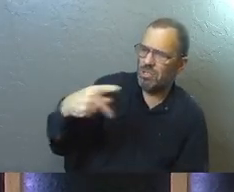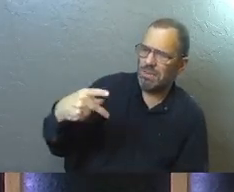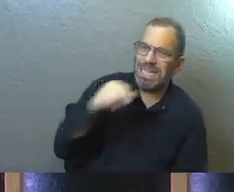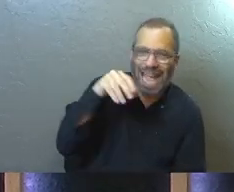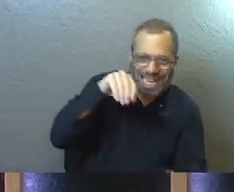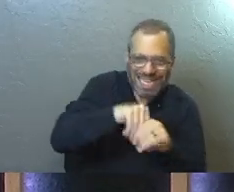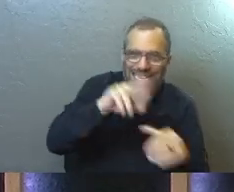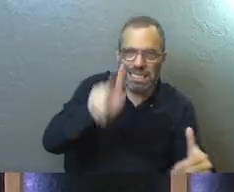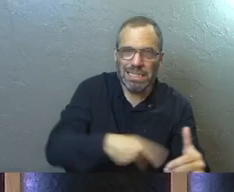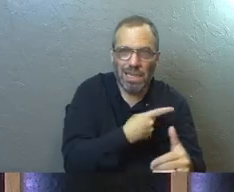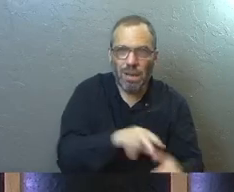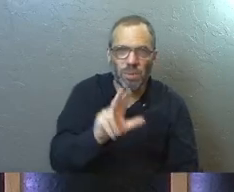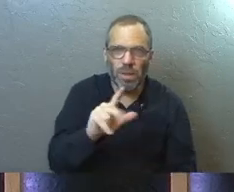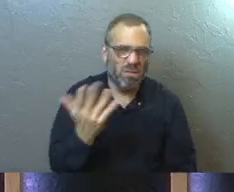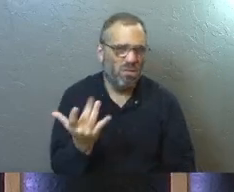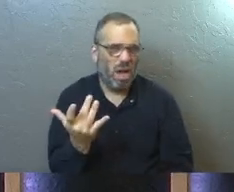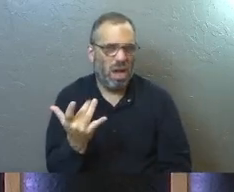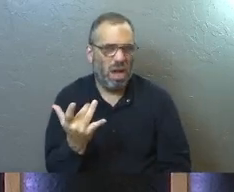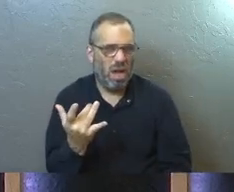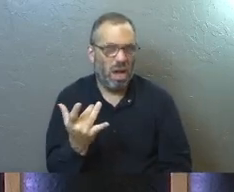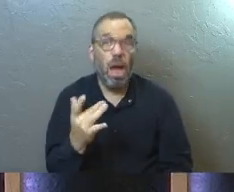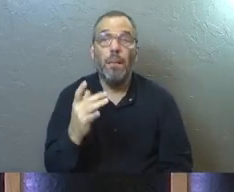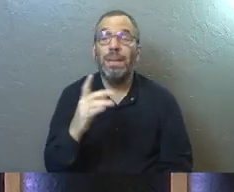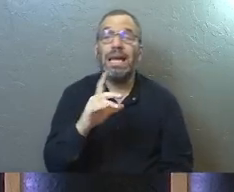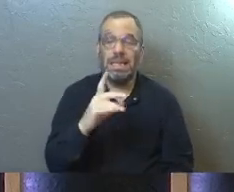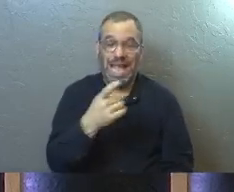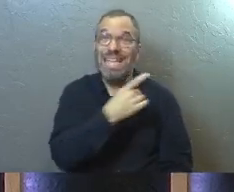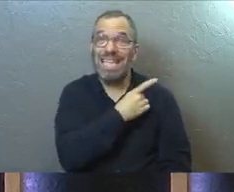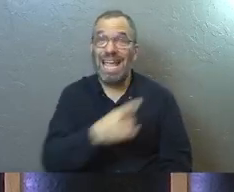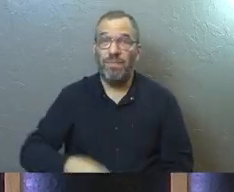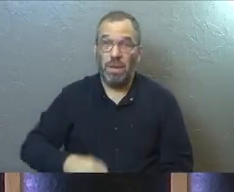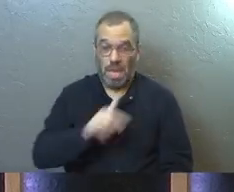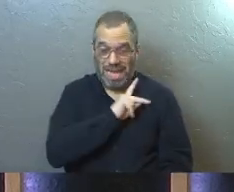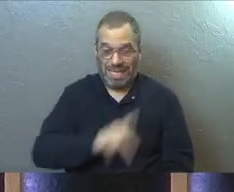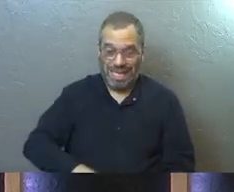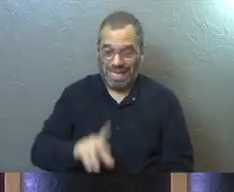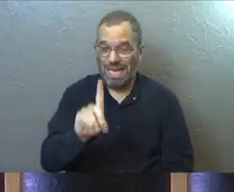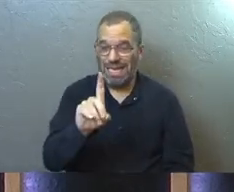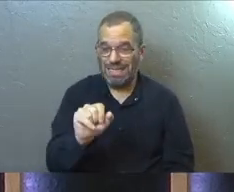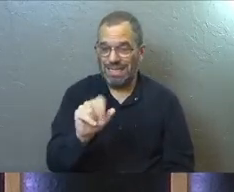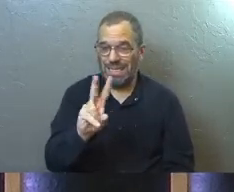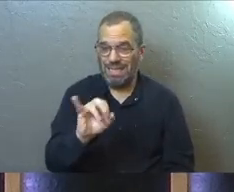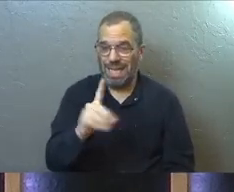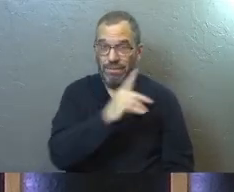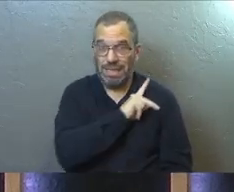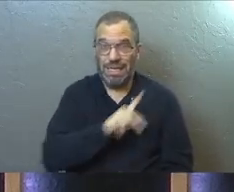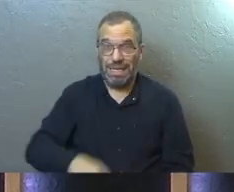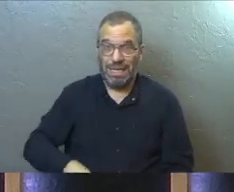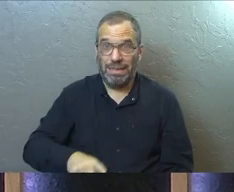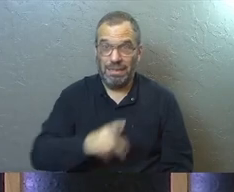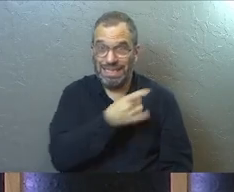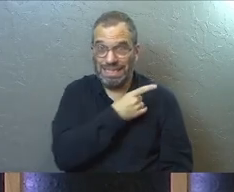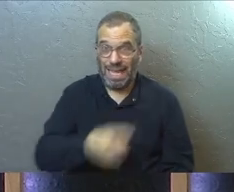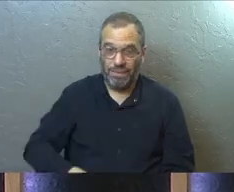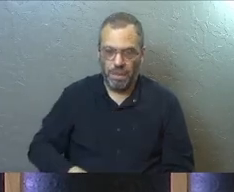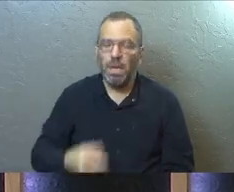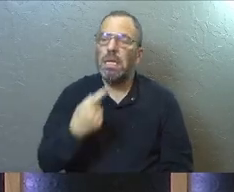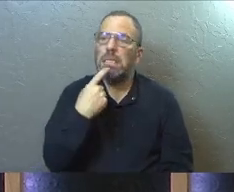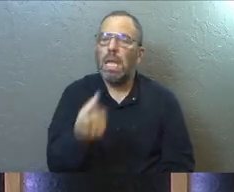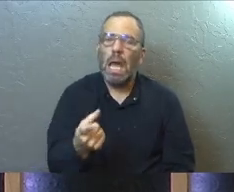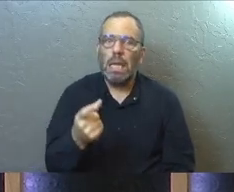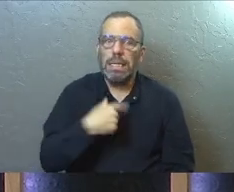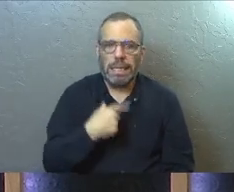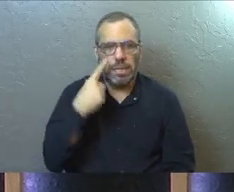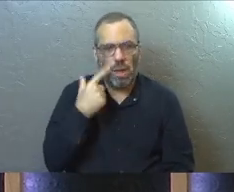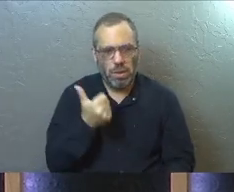there. Why? Because King David, who wrote this, saw himself as the sheep. And he writes this from the